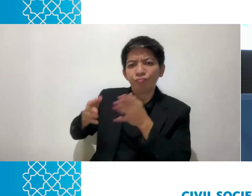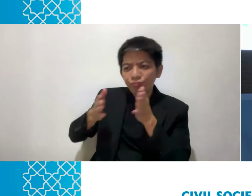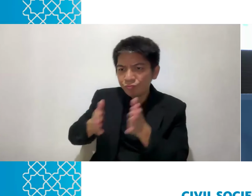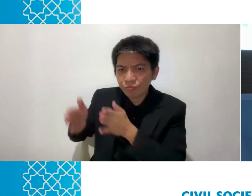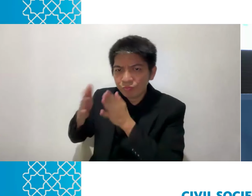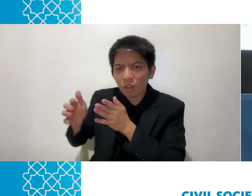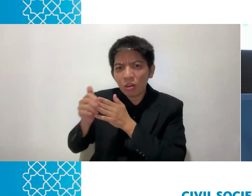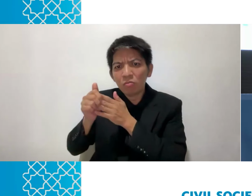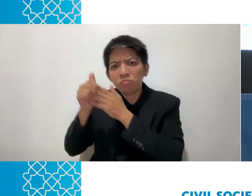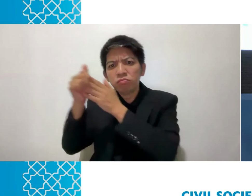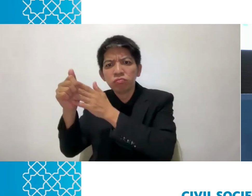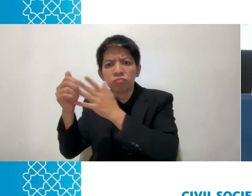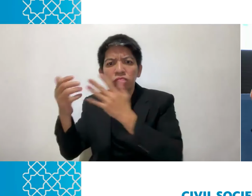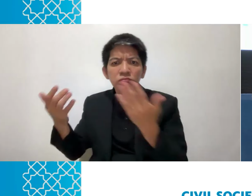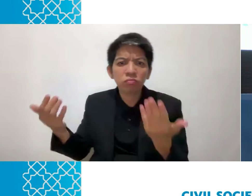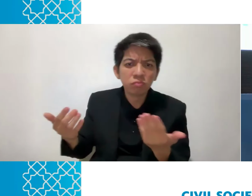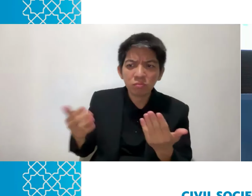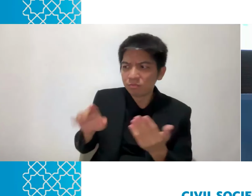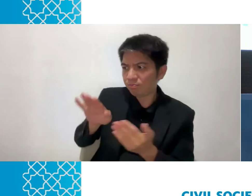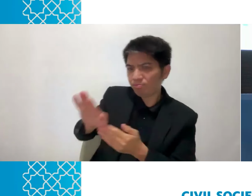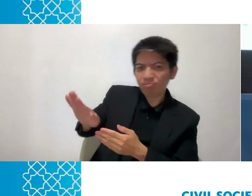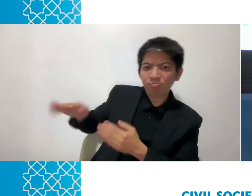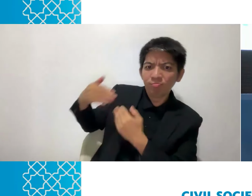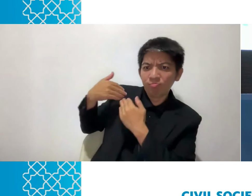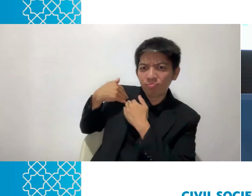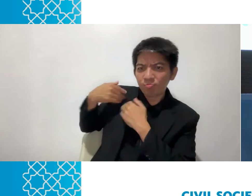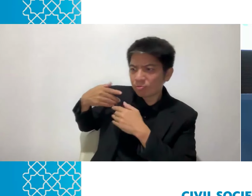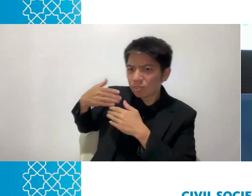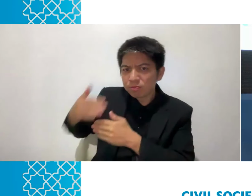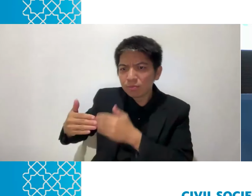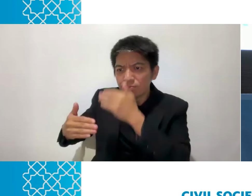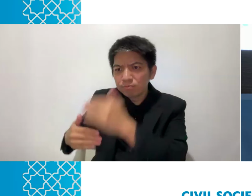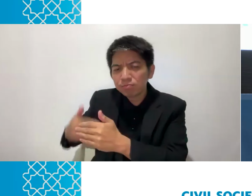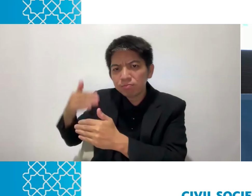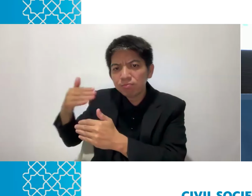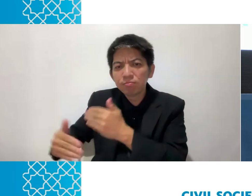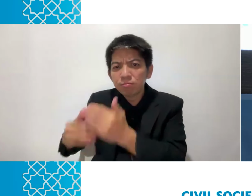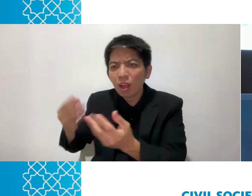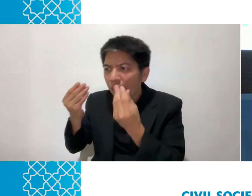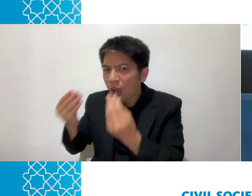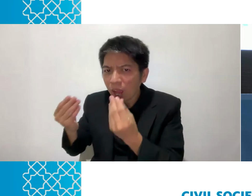institutions of the people over the long run, is really